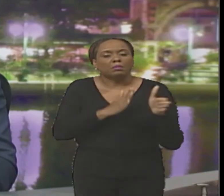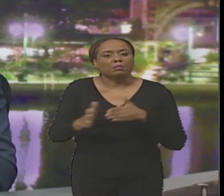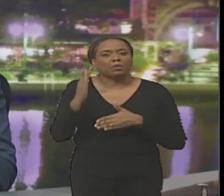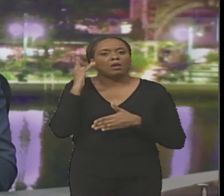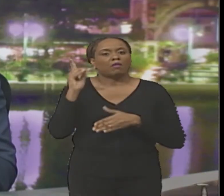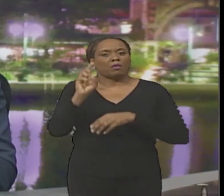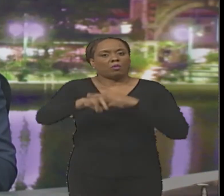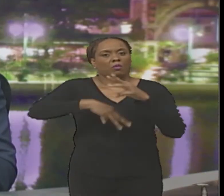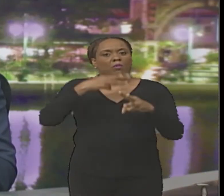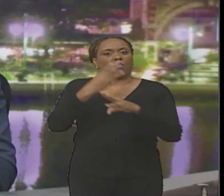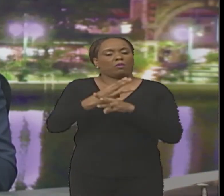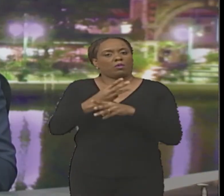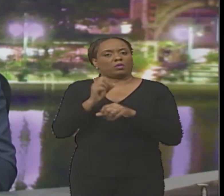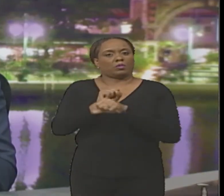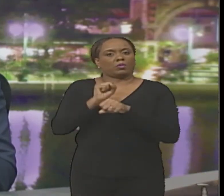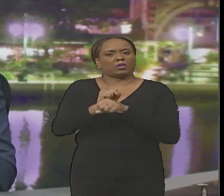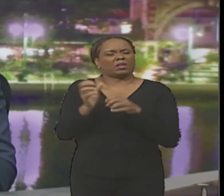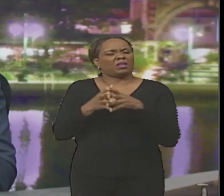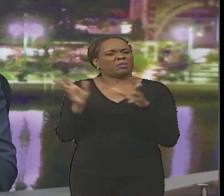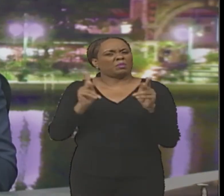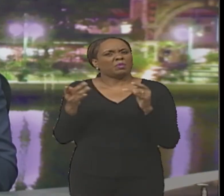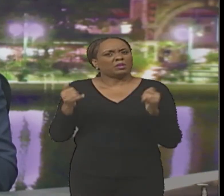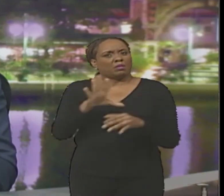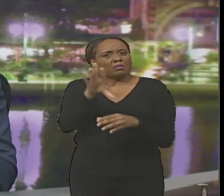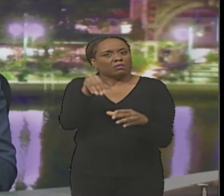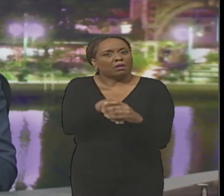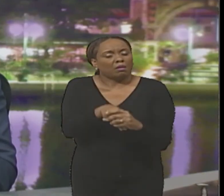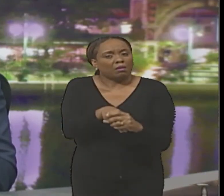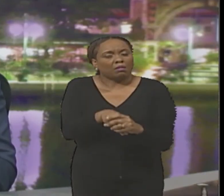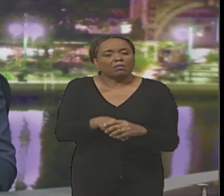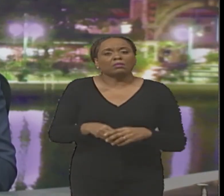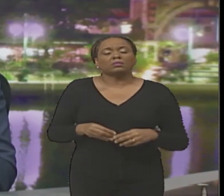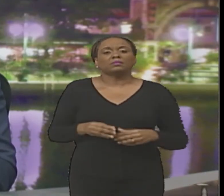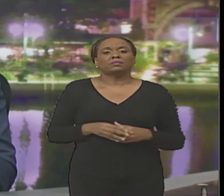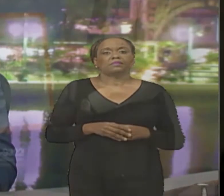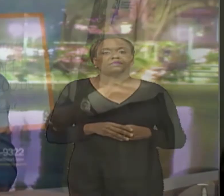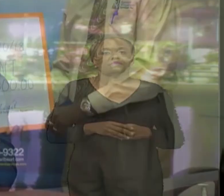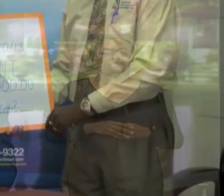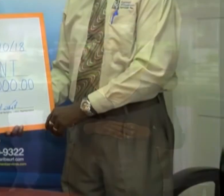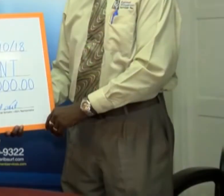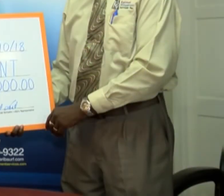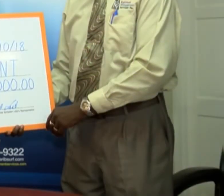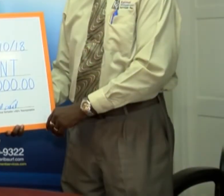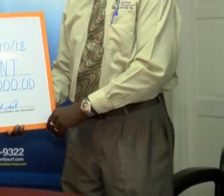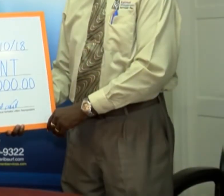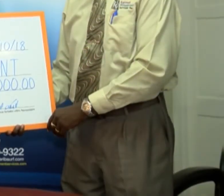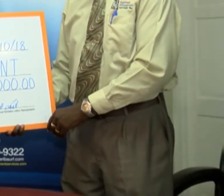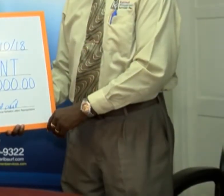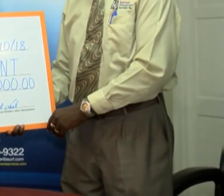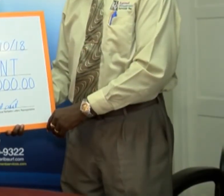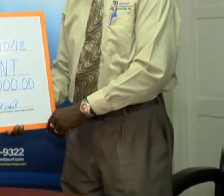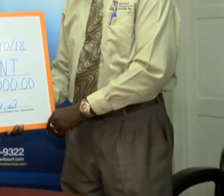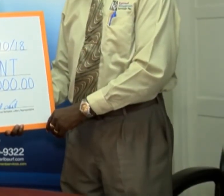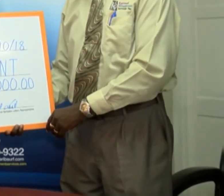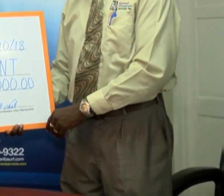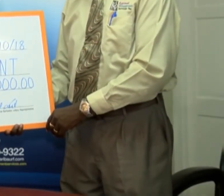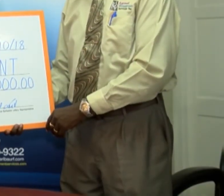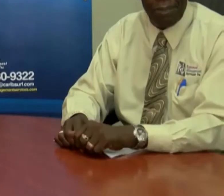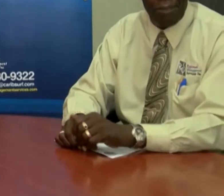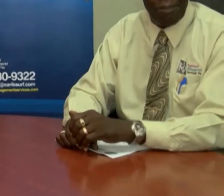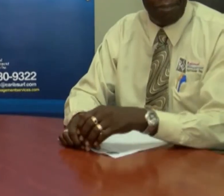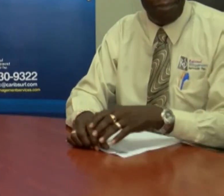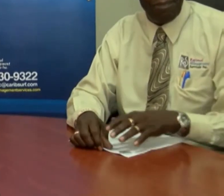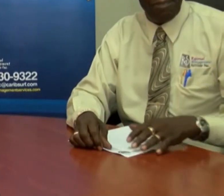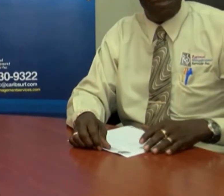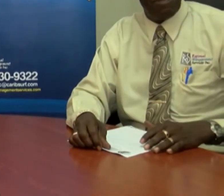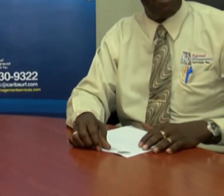of partners are coming on board this time around. That's including the Barbados Lotteries, which has made a donation. Representatives from the Barbados